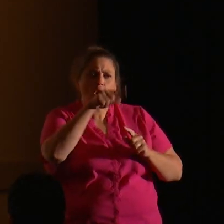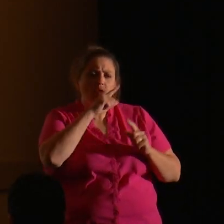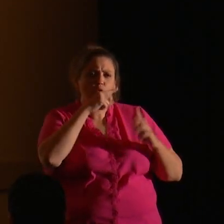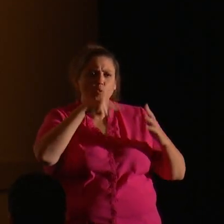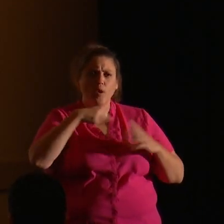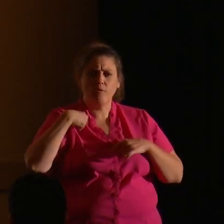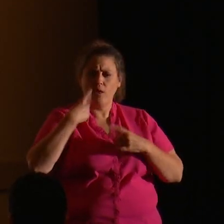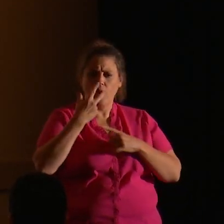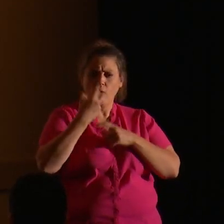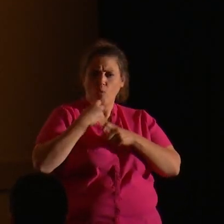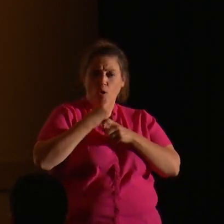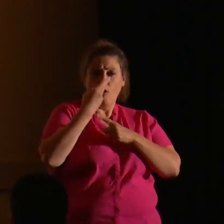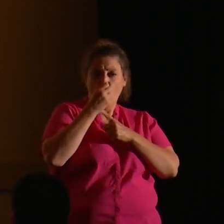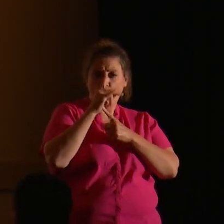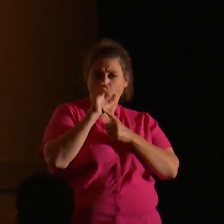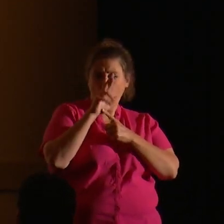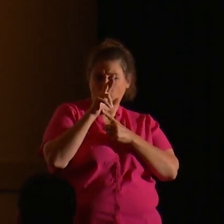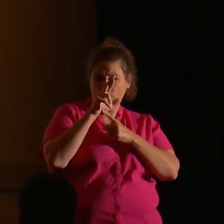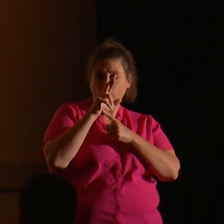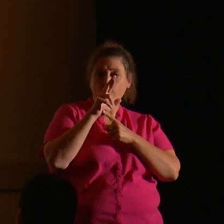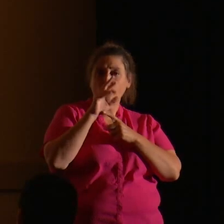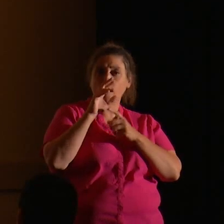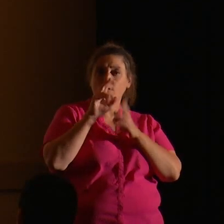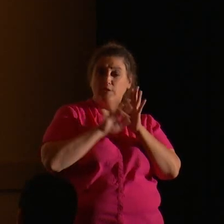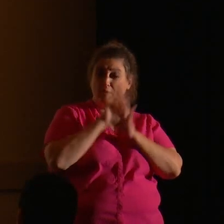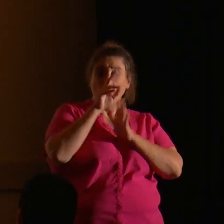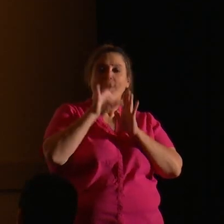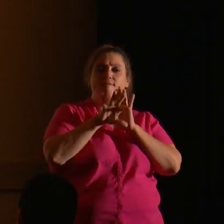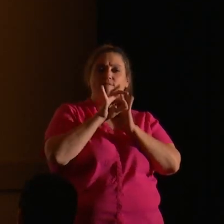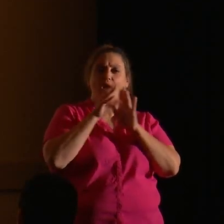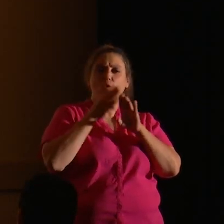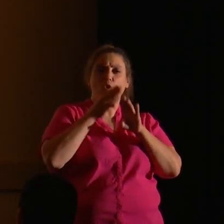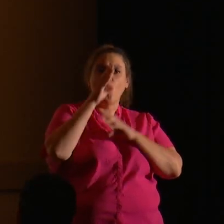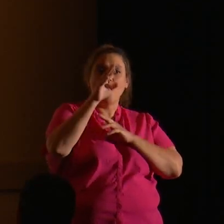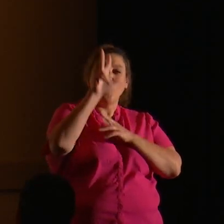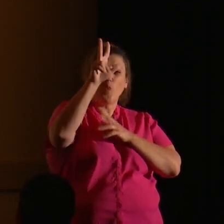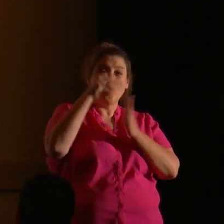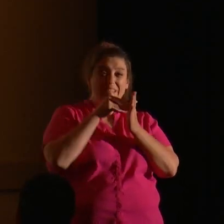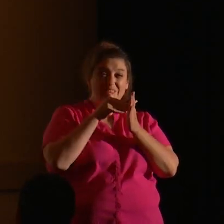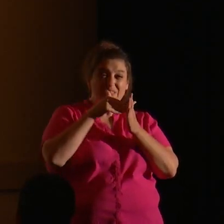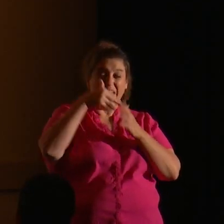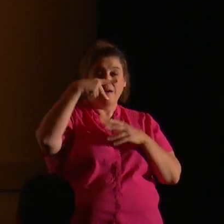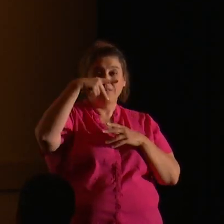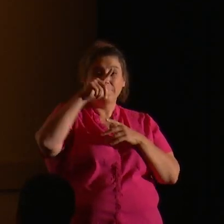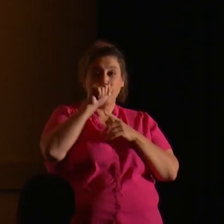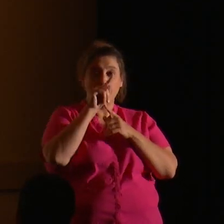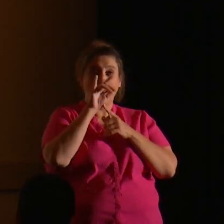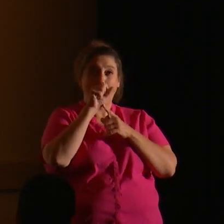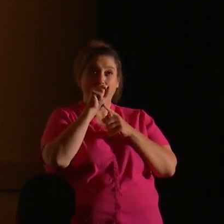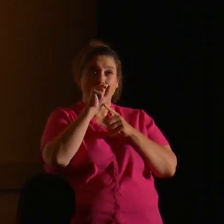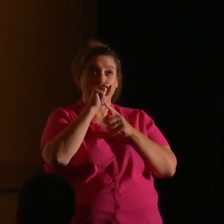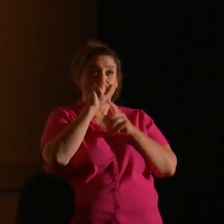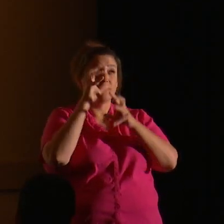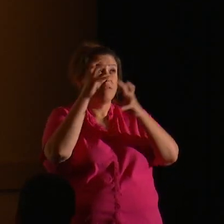spacecraft has discovered more than 3,000 planets orbiting other stars. And just